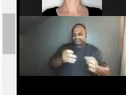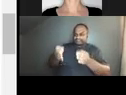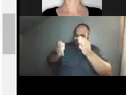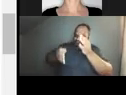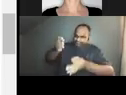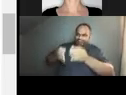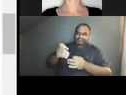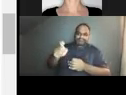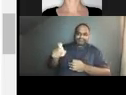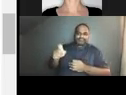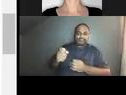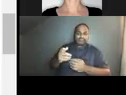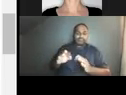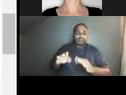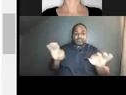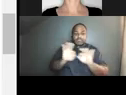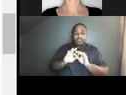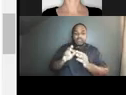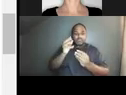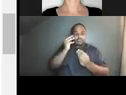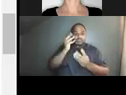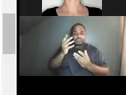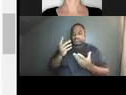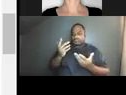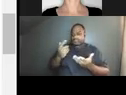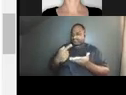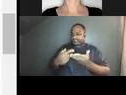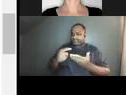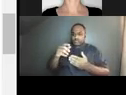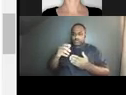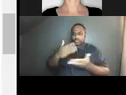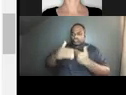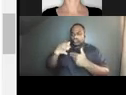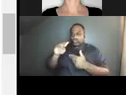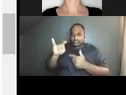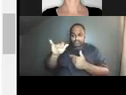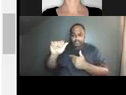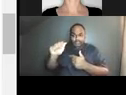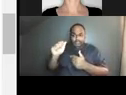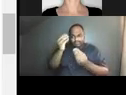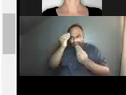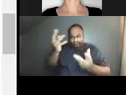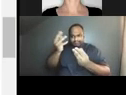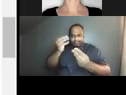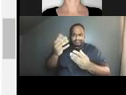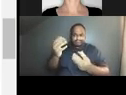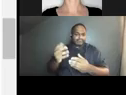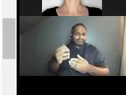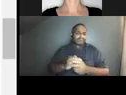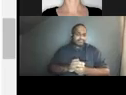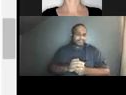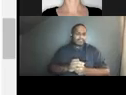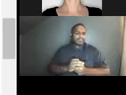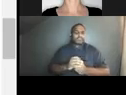public statements and talk about the situation in social media and to provide these events with wide publicity.